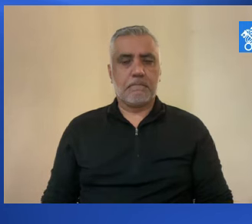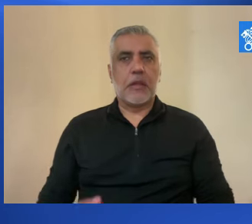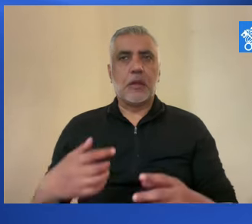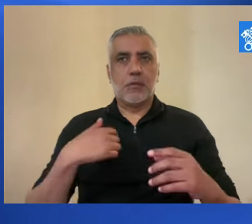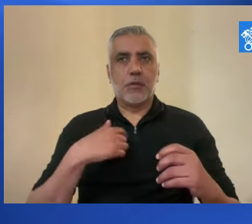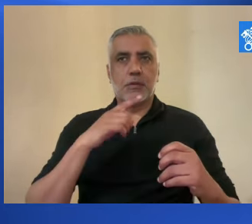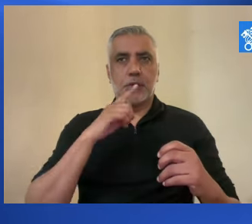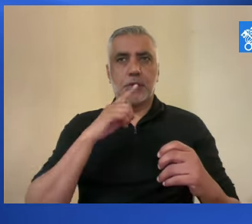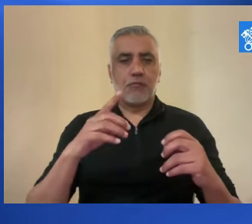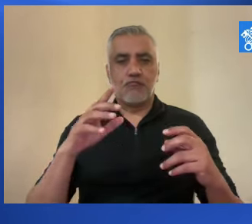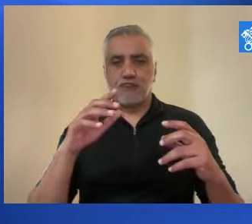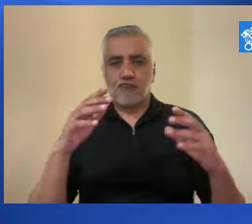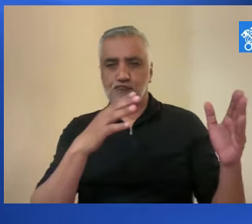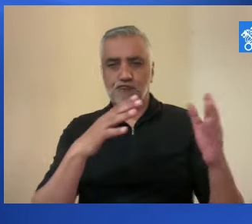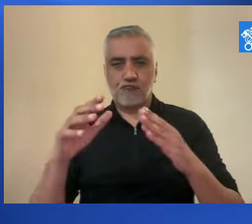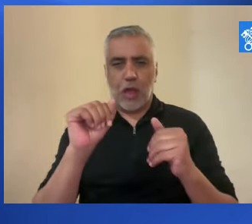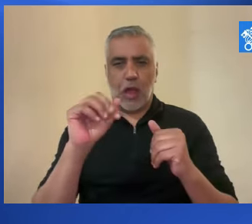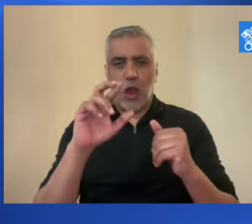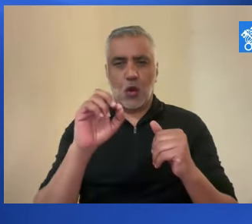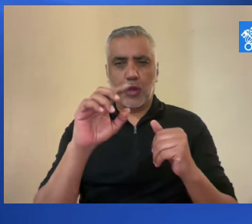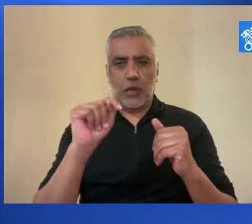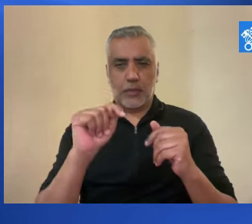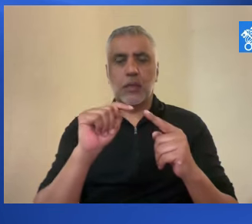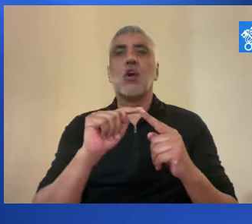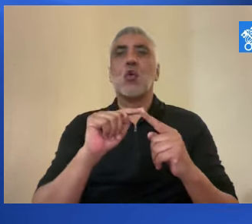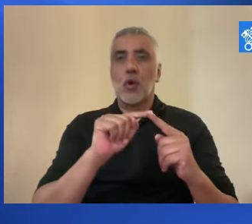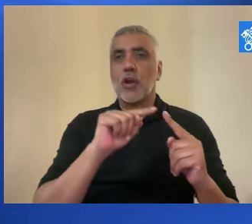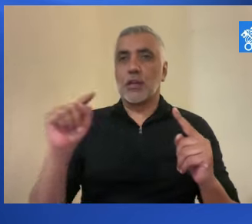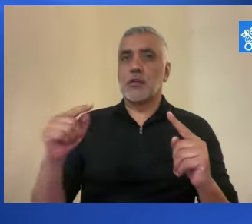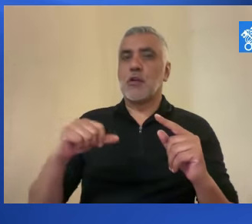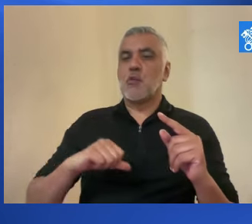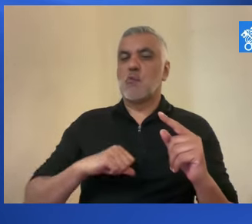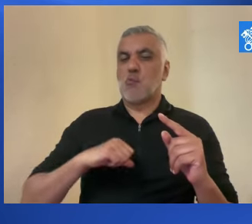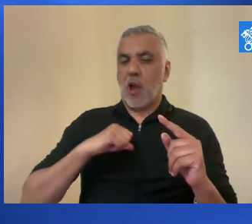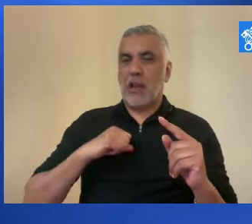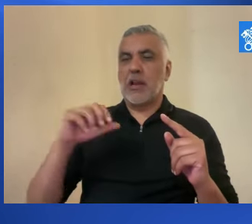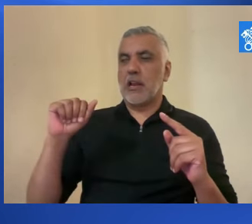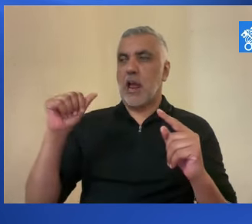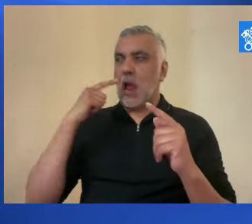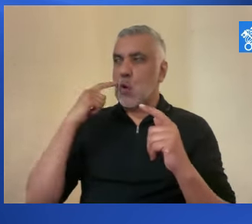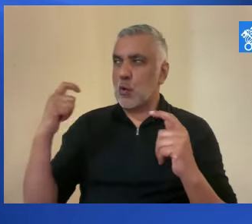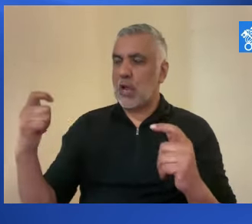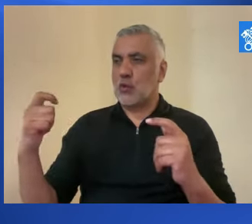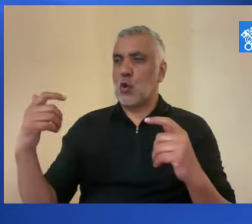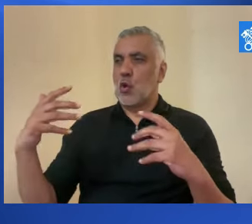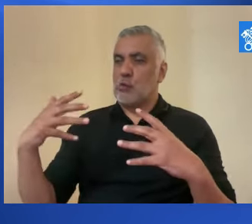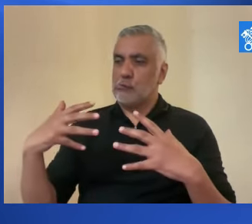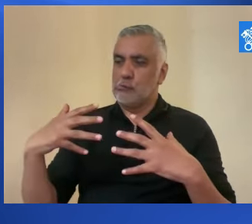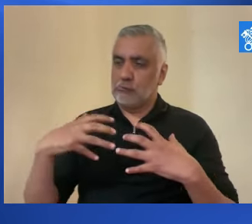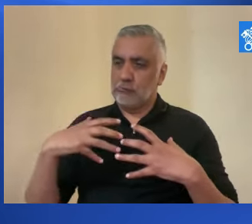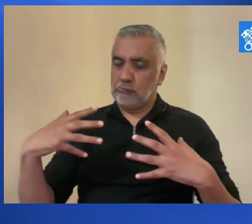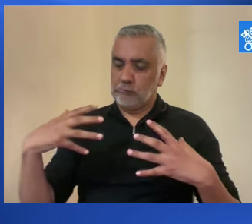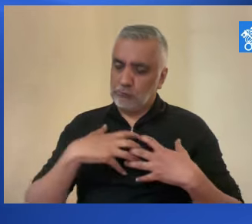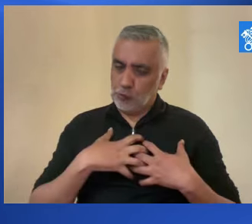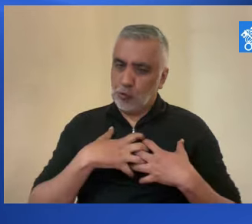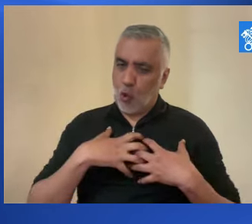Whereas pride and arrogance swell the human heart, making us appear to be more than we